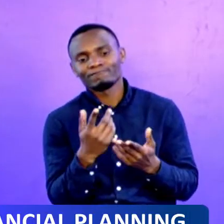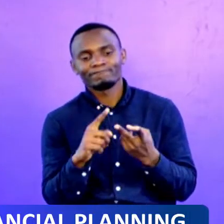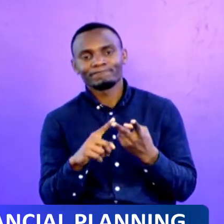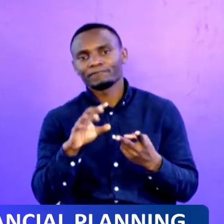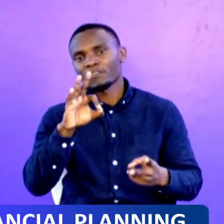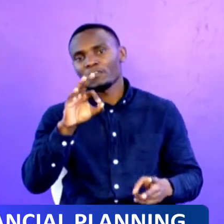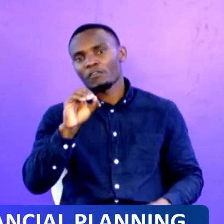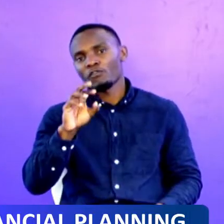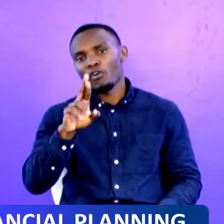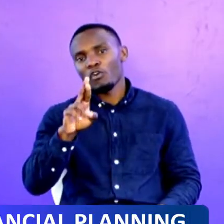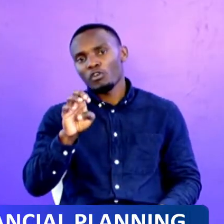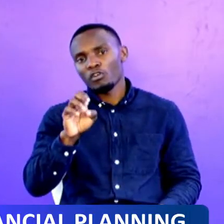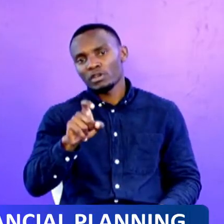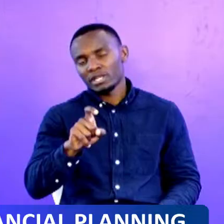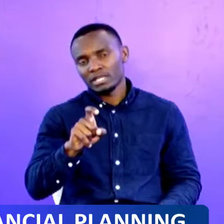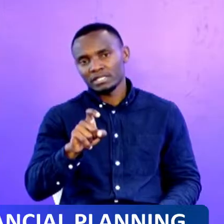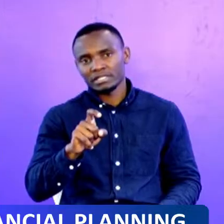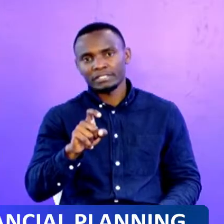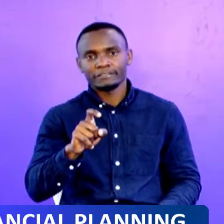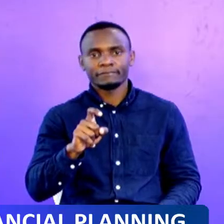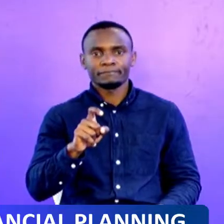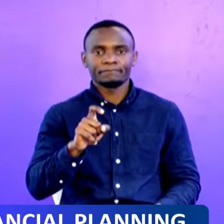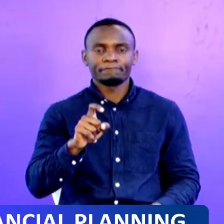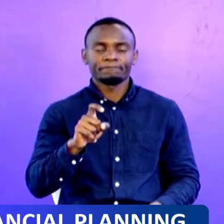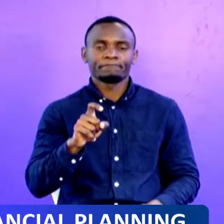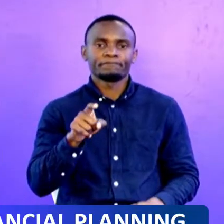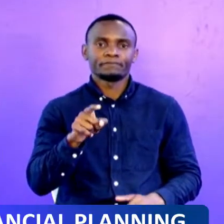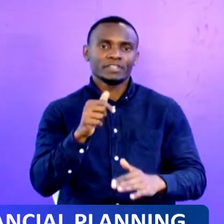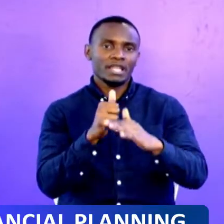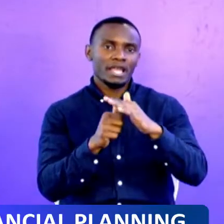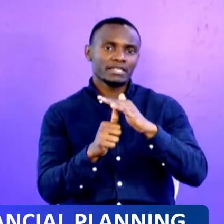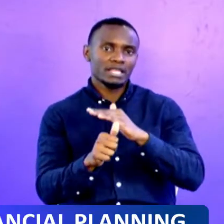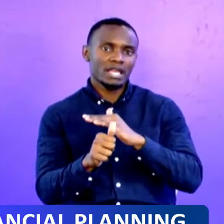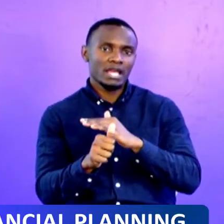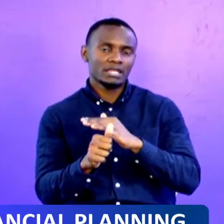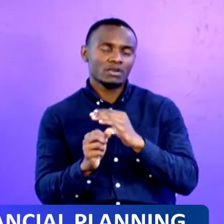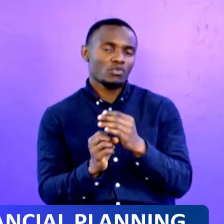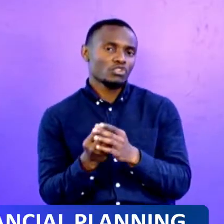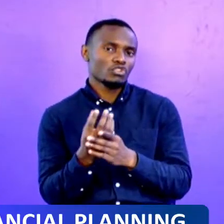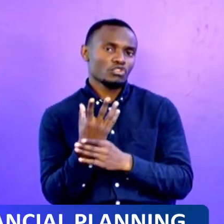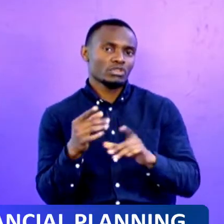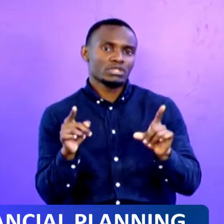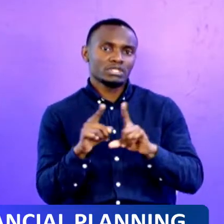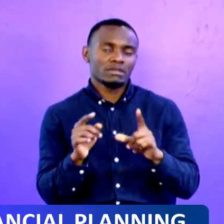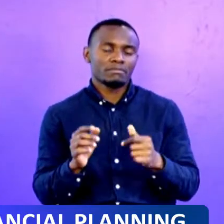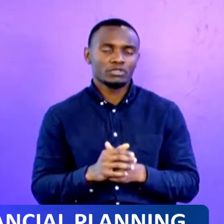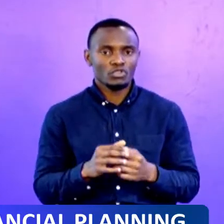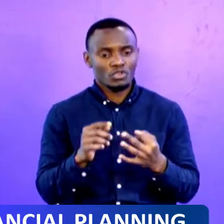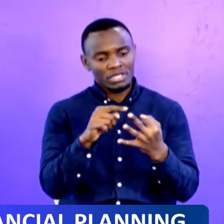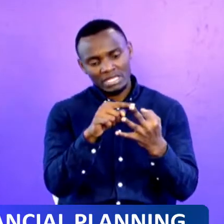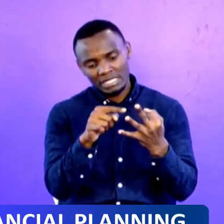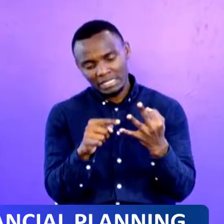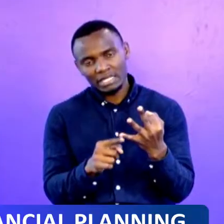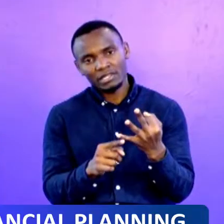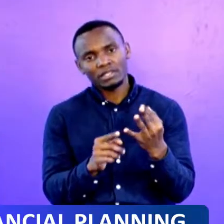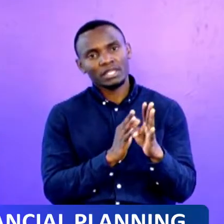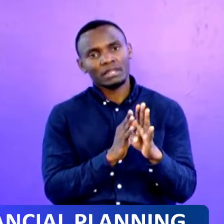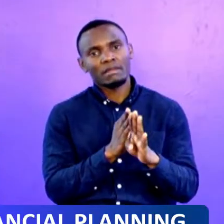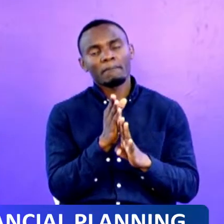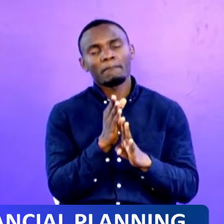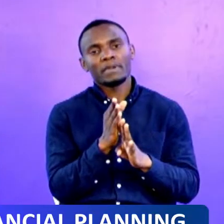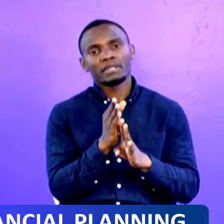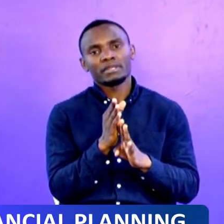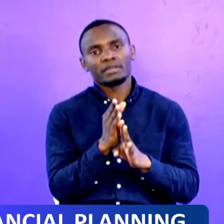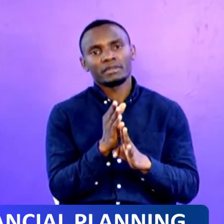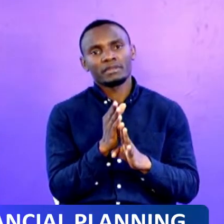Forex, investing in Forex would fall under the category of growth. So those are the three demarcations within which